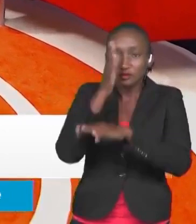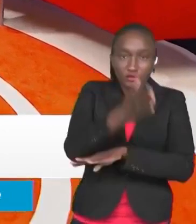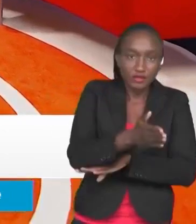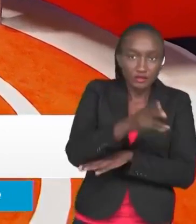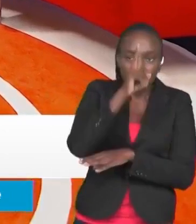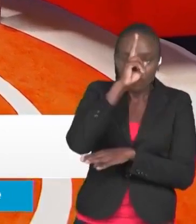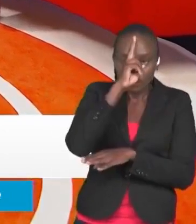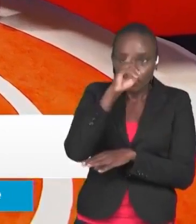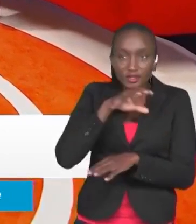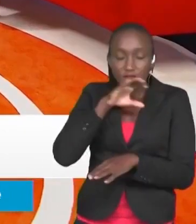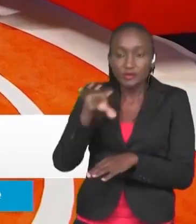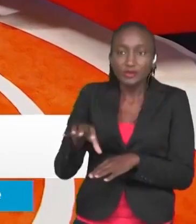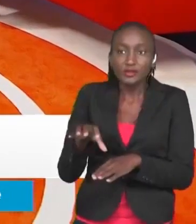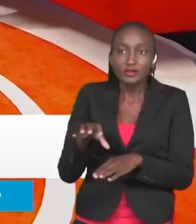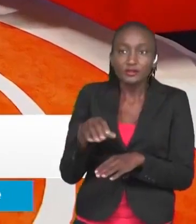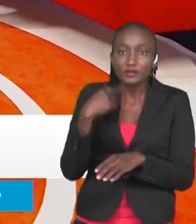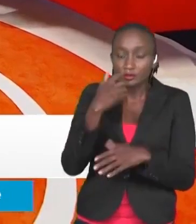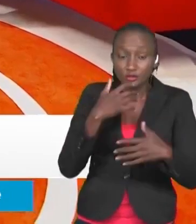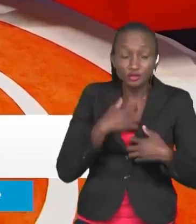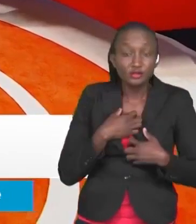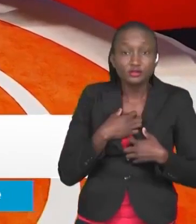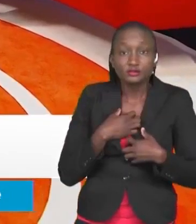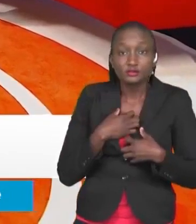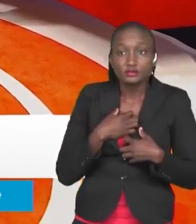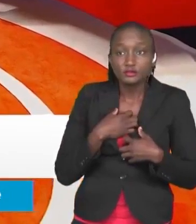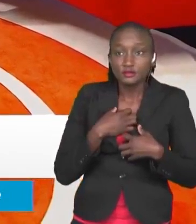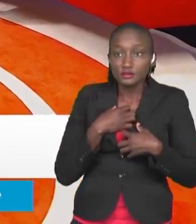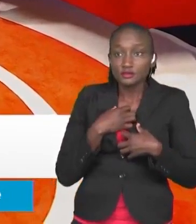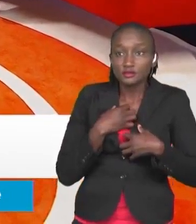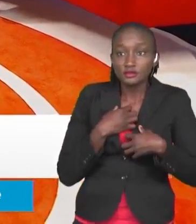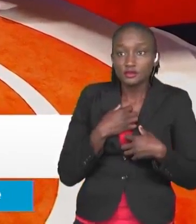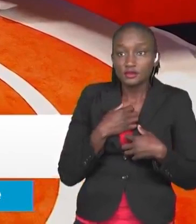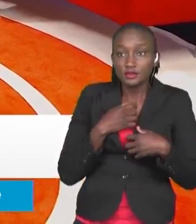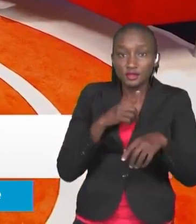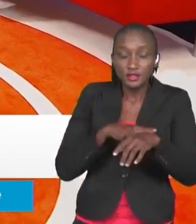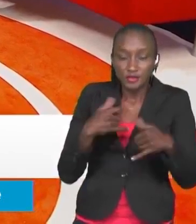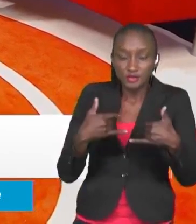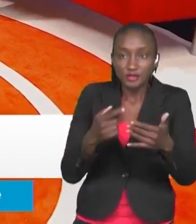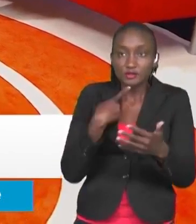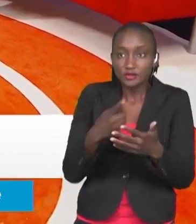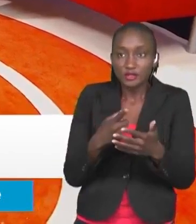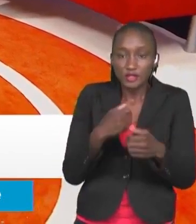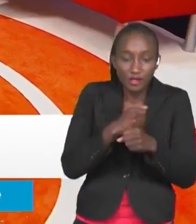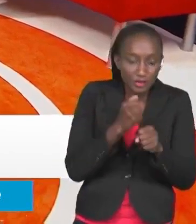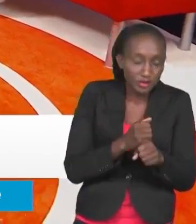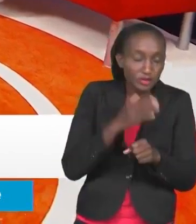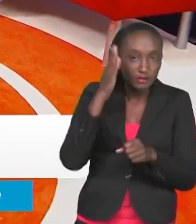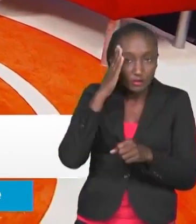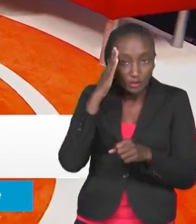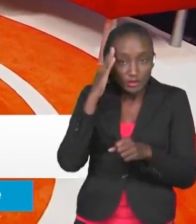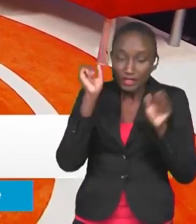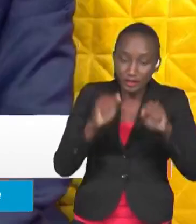boy child is actually surprised. And when he tried to say, "Hey, we did this knowing that it was